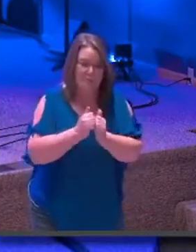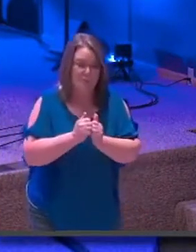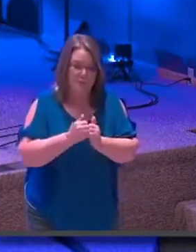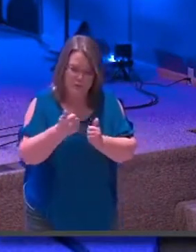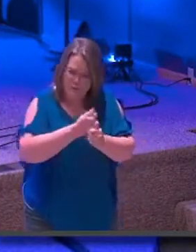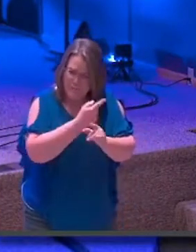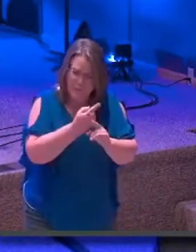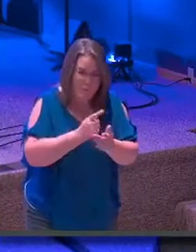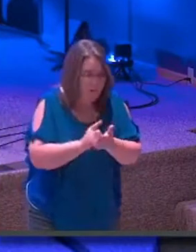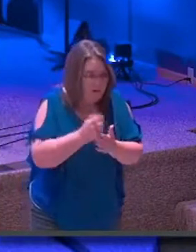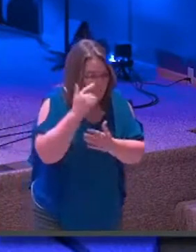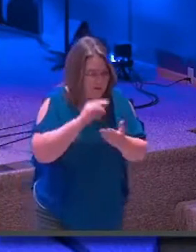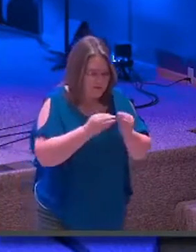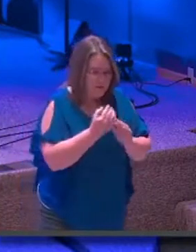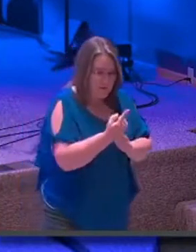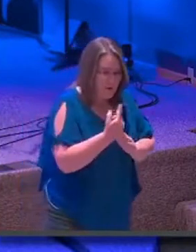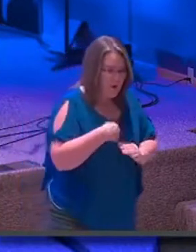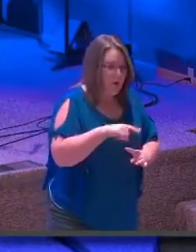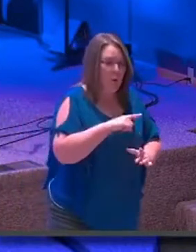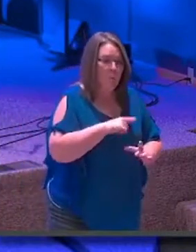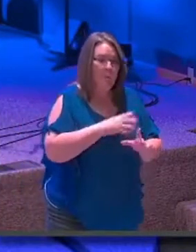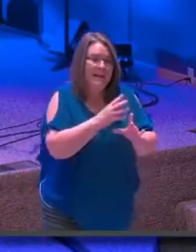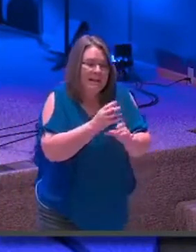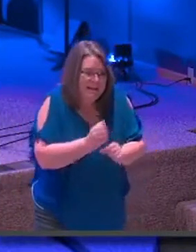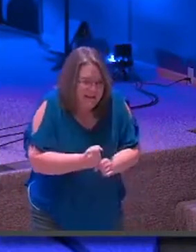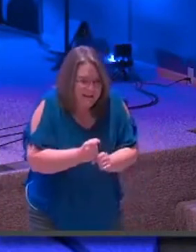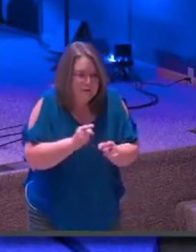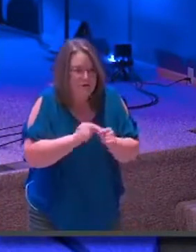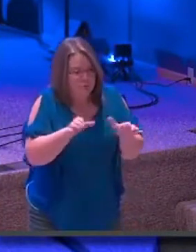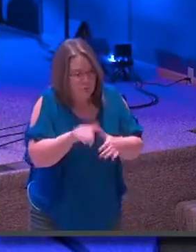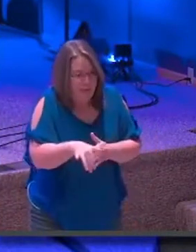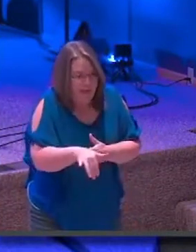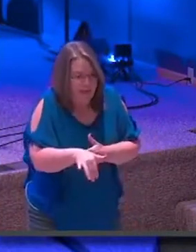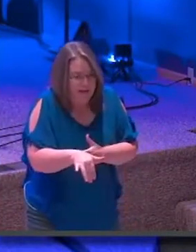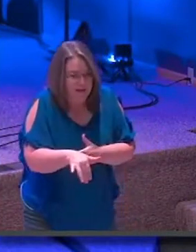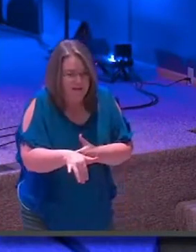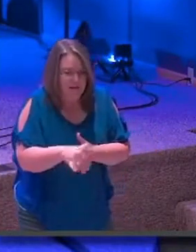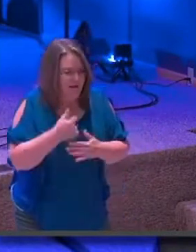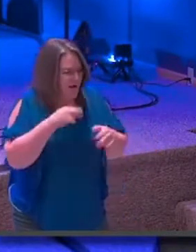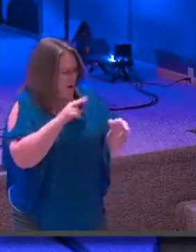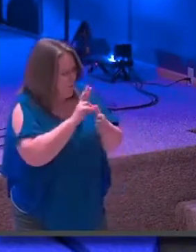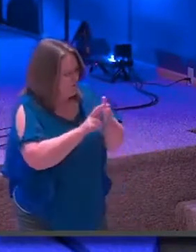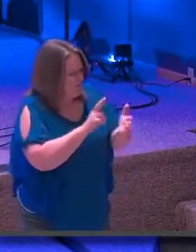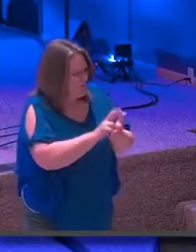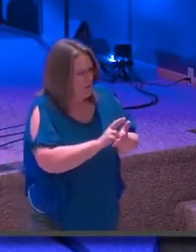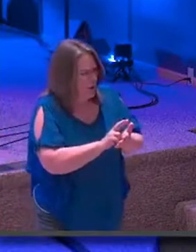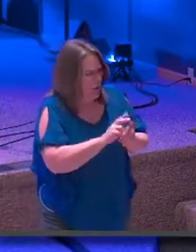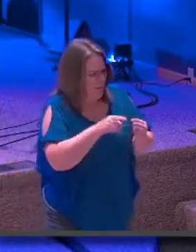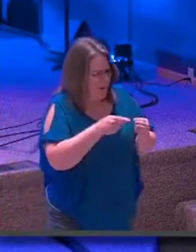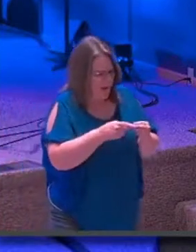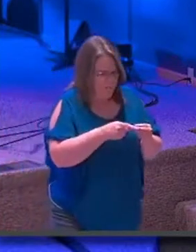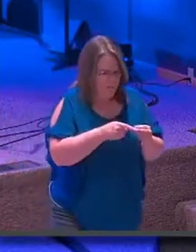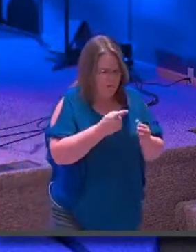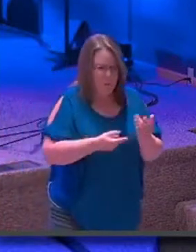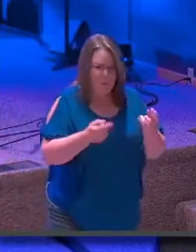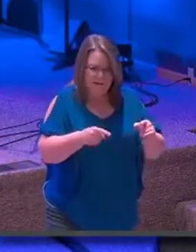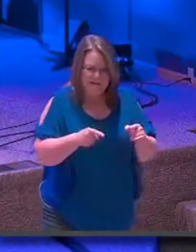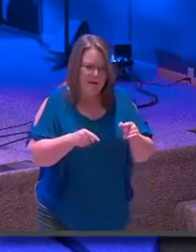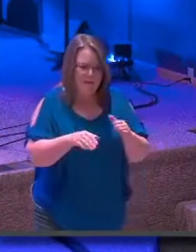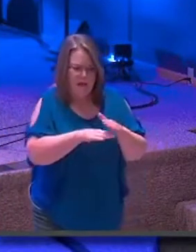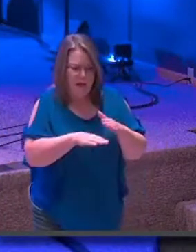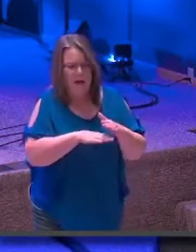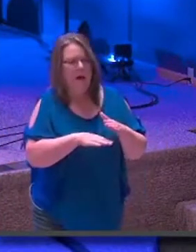number one, we get to. Gosh, I watched a video about what's going on in the underground church in